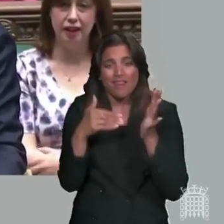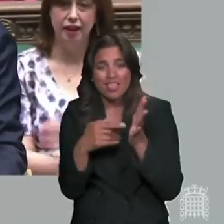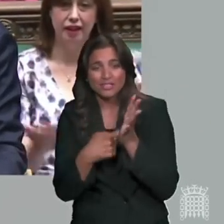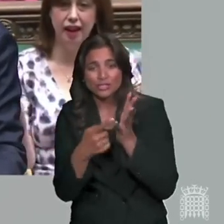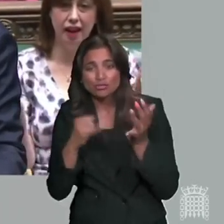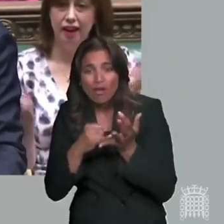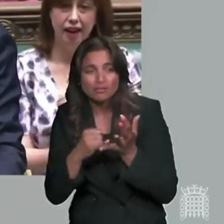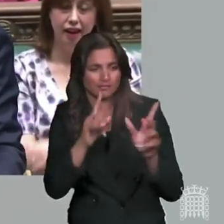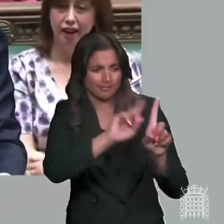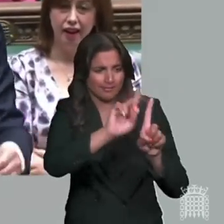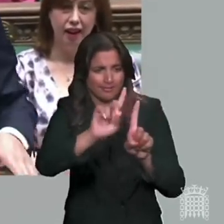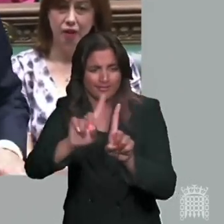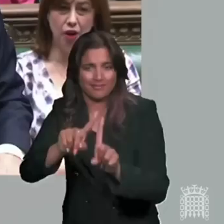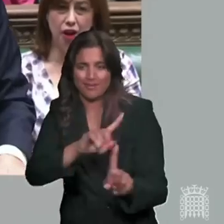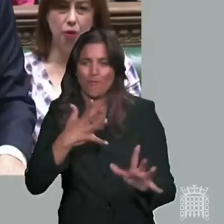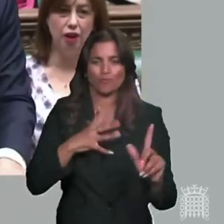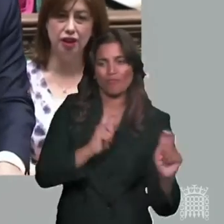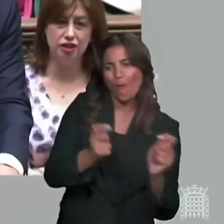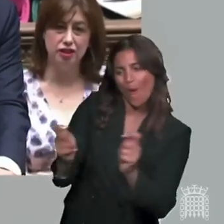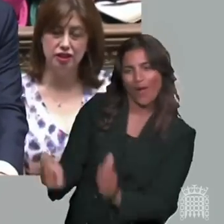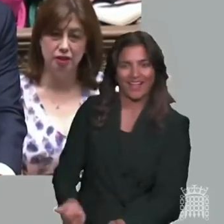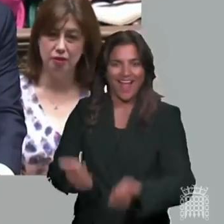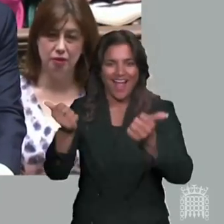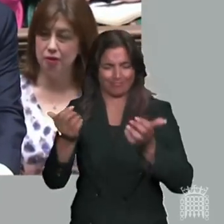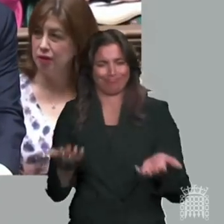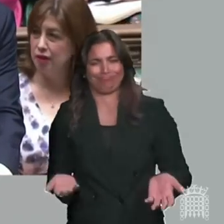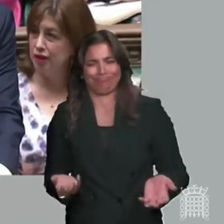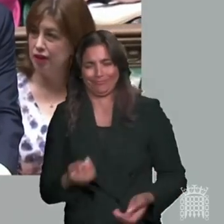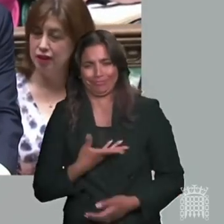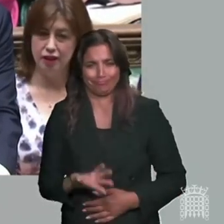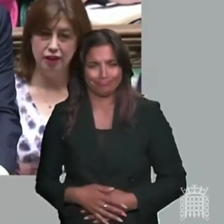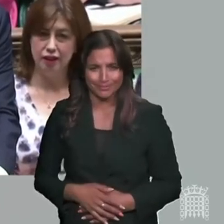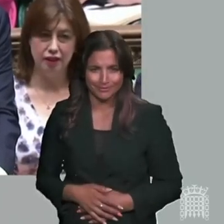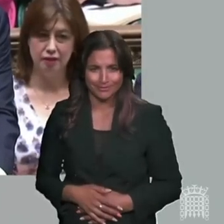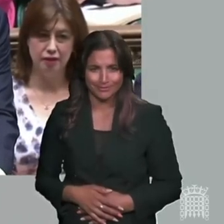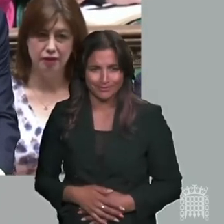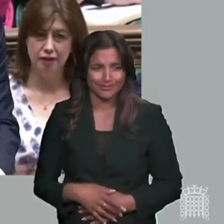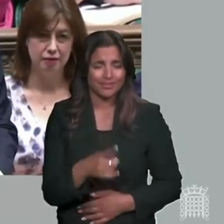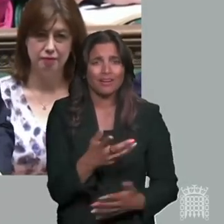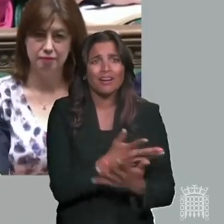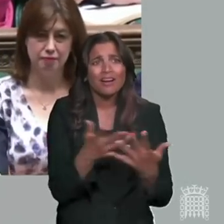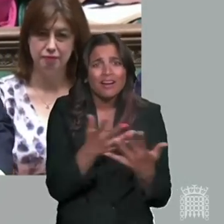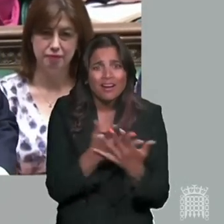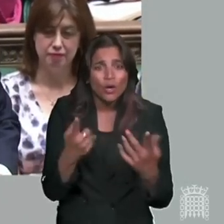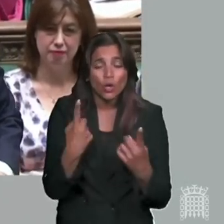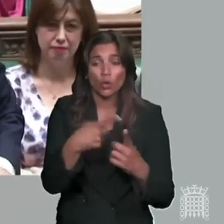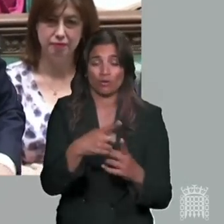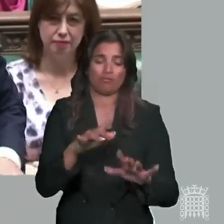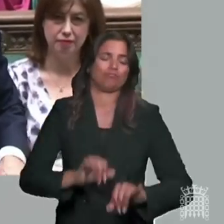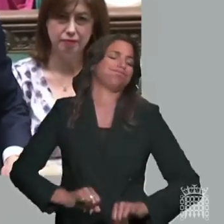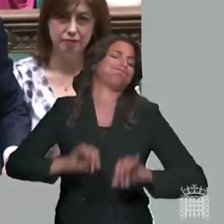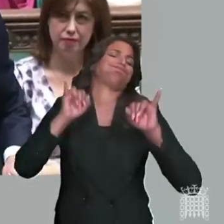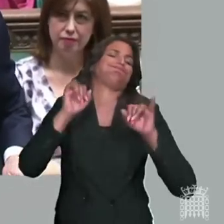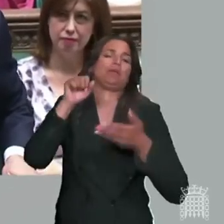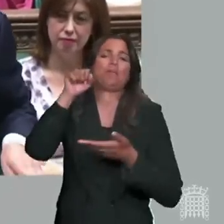such a rip-roaring success. On her honours list are the masterminds of that kamikaze budget,